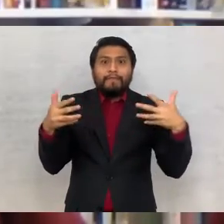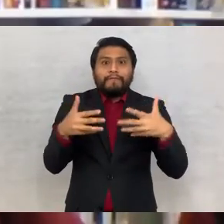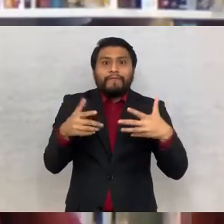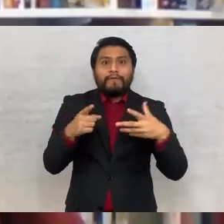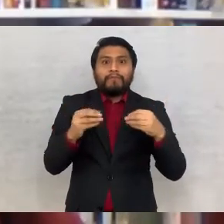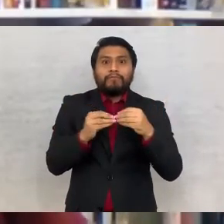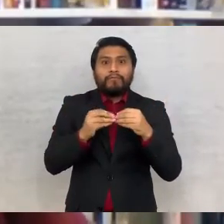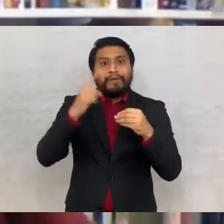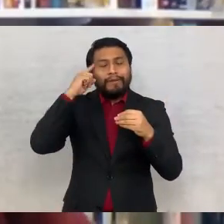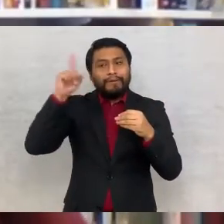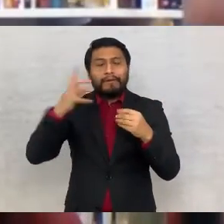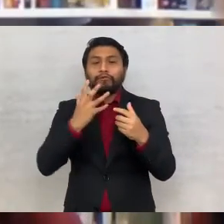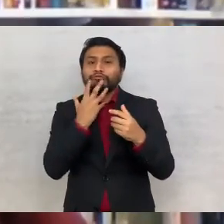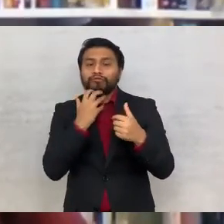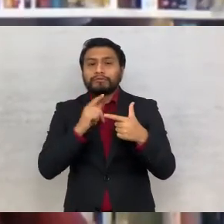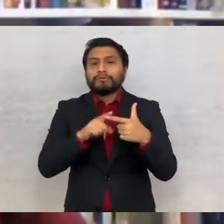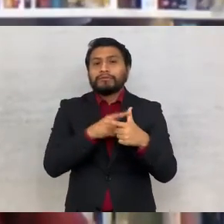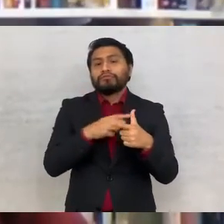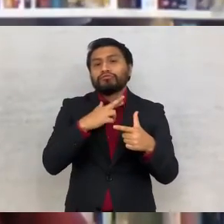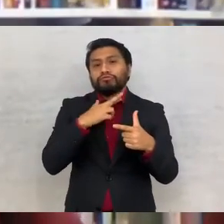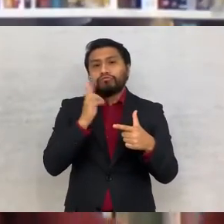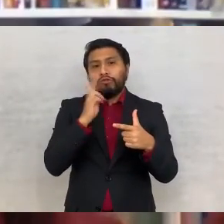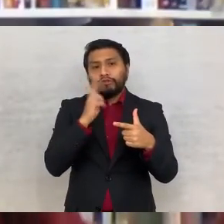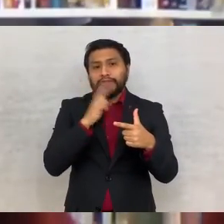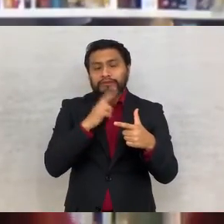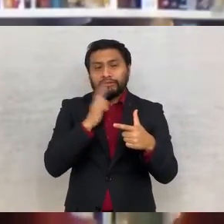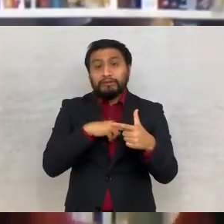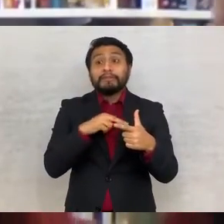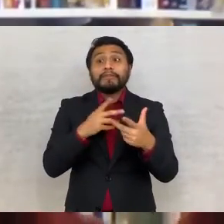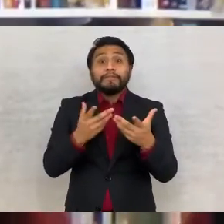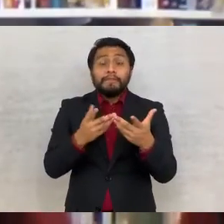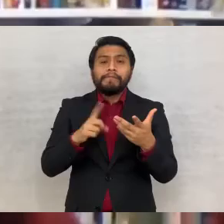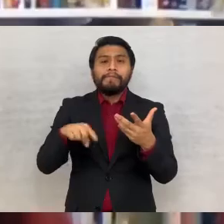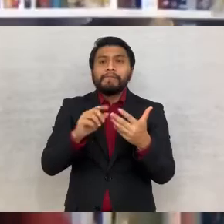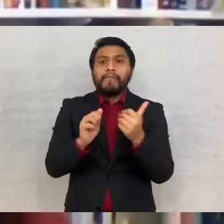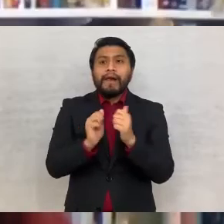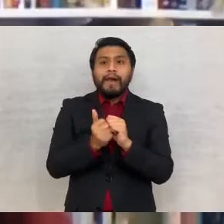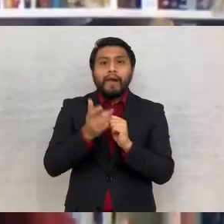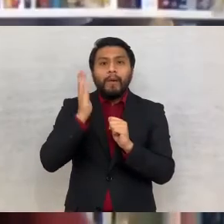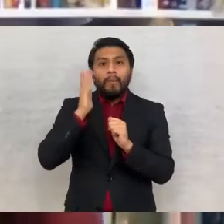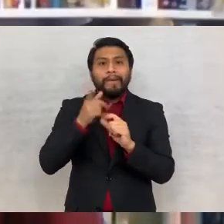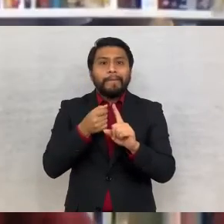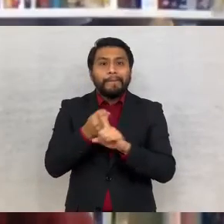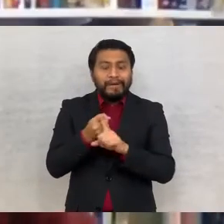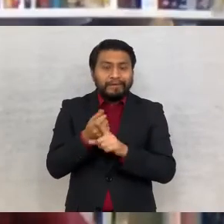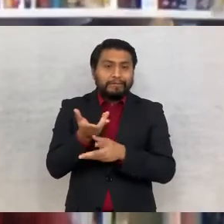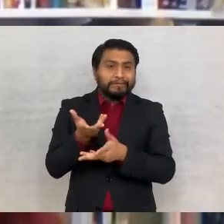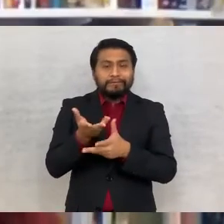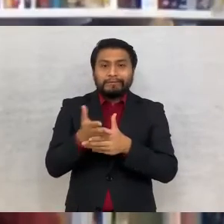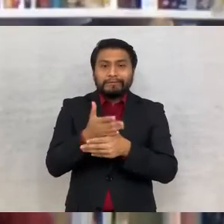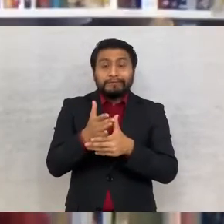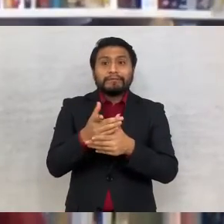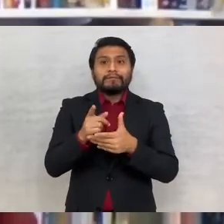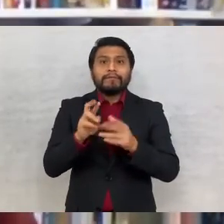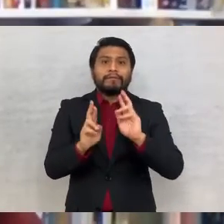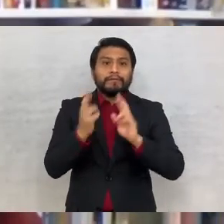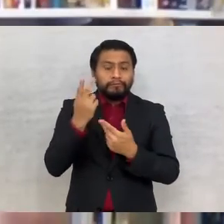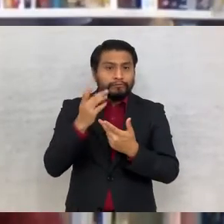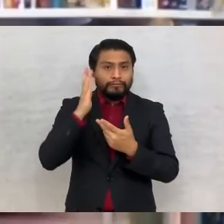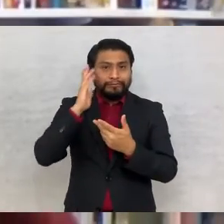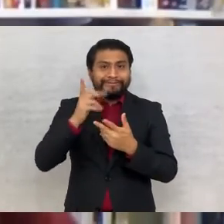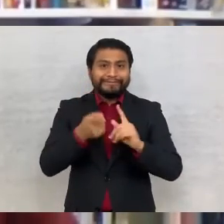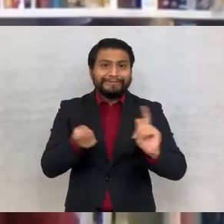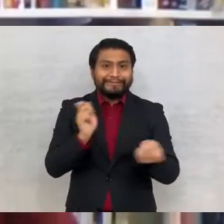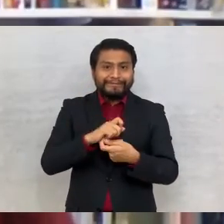imagined preventive plan undertook to moralize about these customs. While the tragic weak managed to